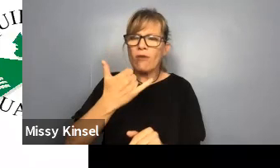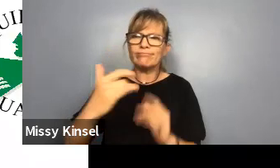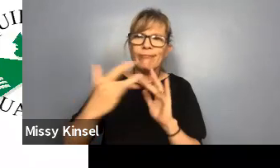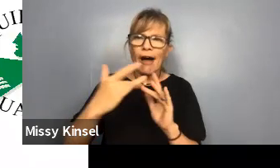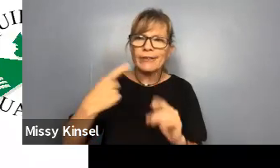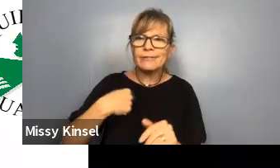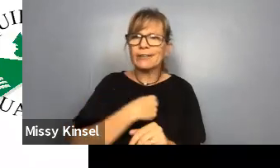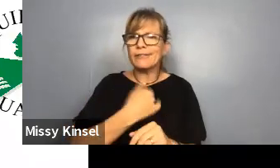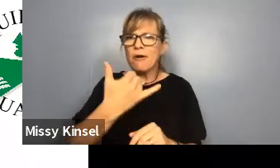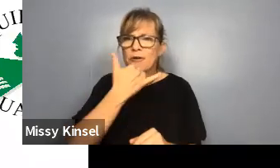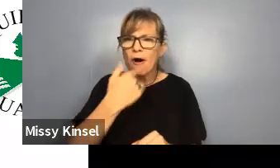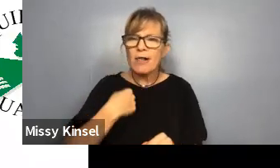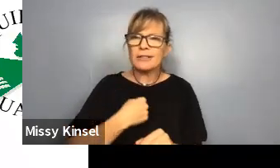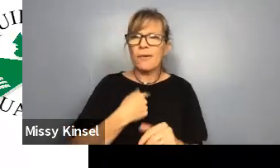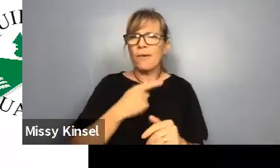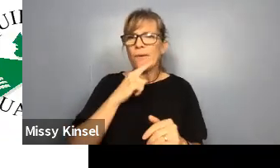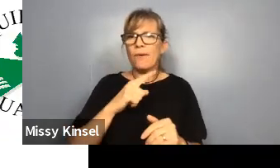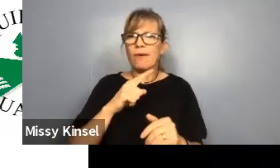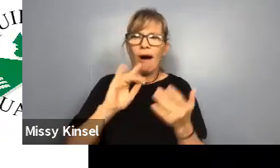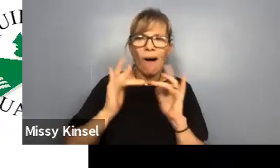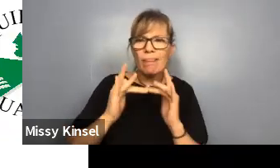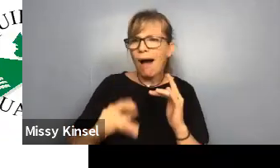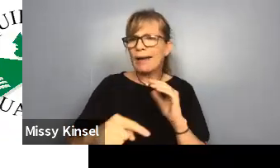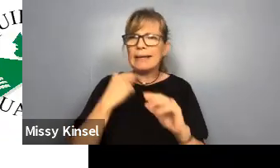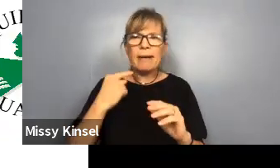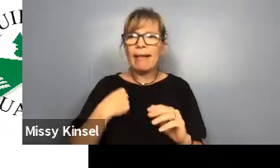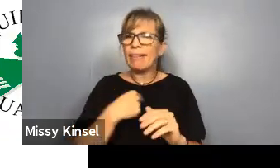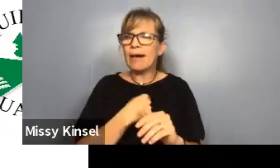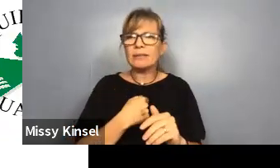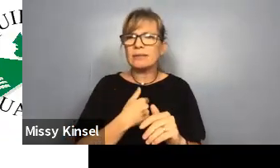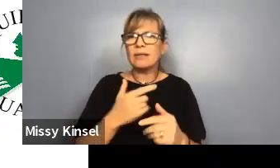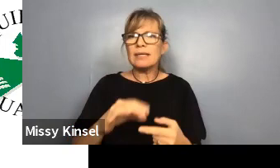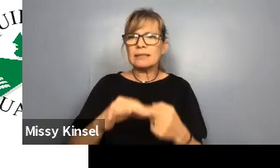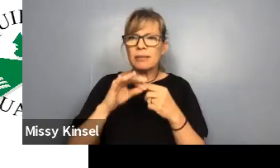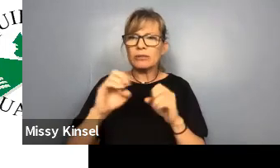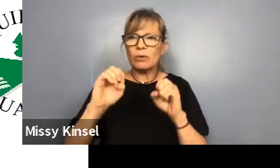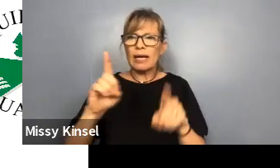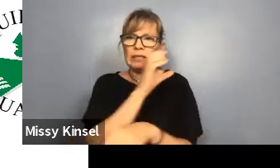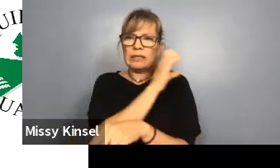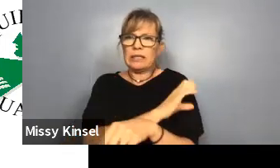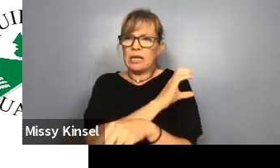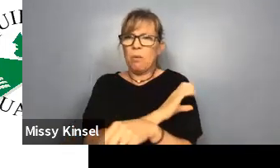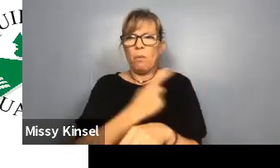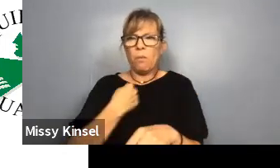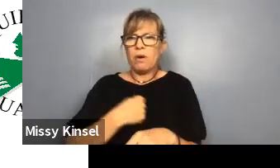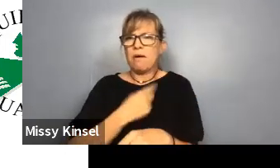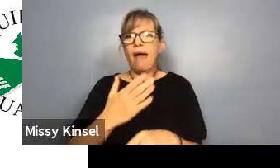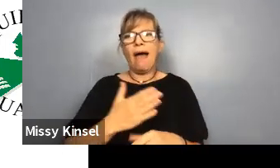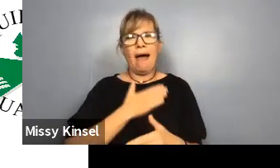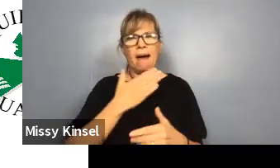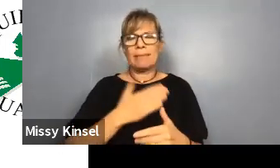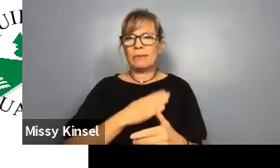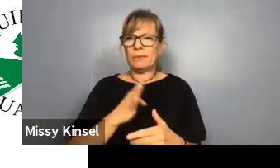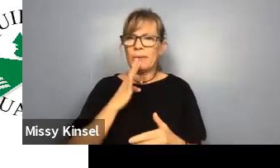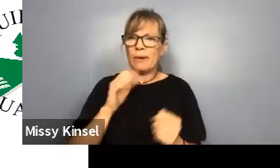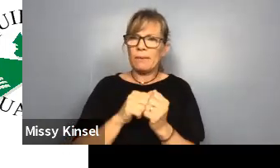our helpline or contact us online. And our special education clinic is happy to talk to